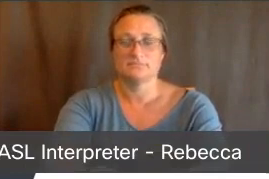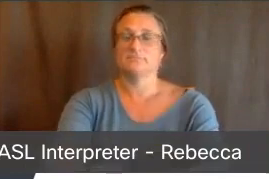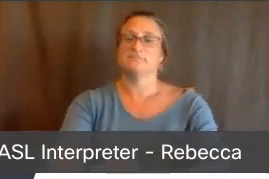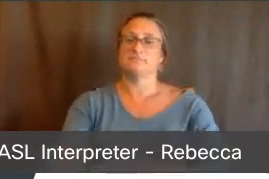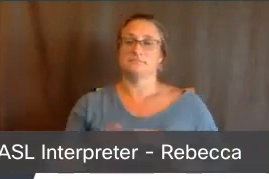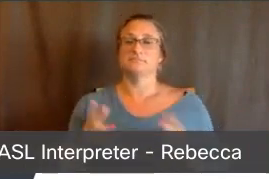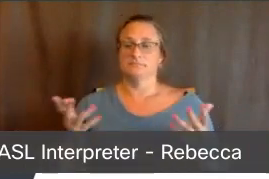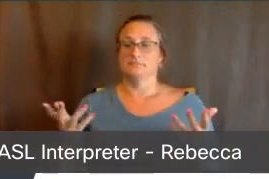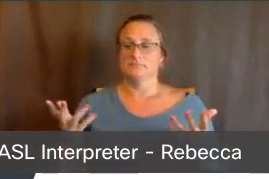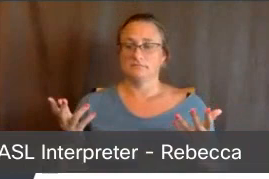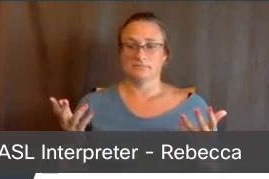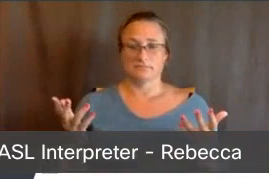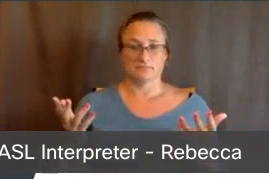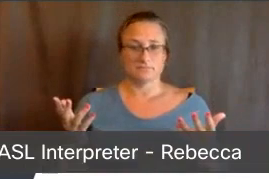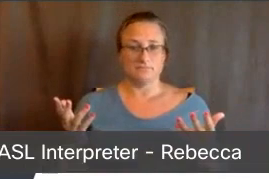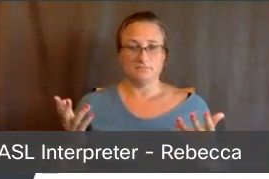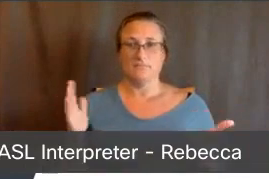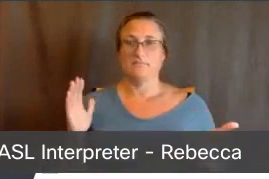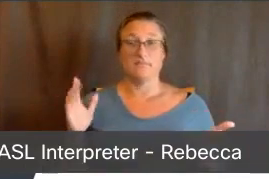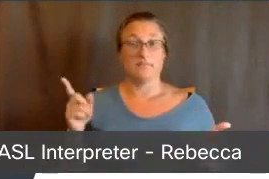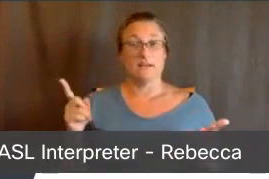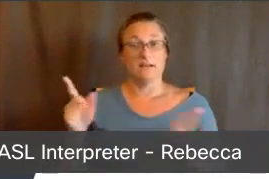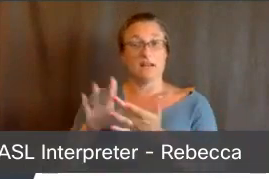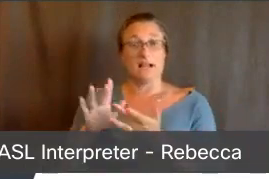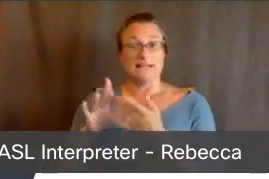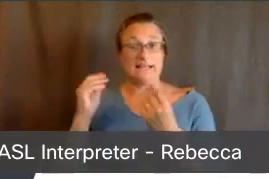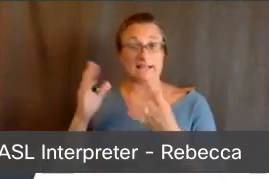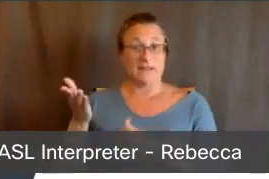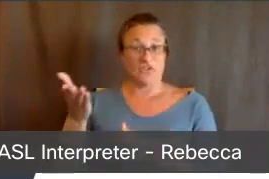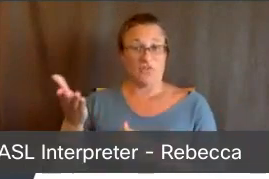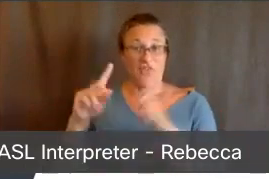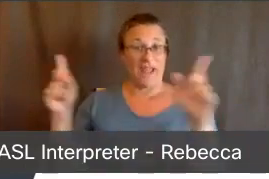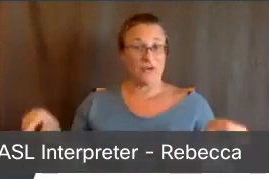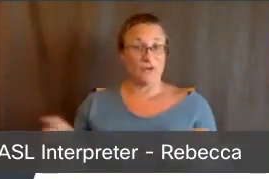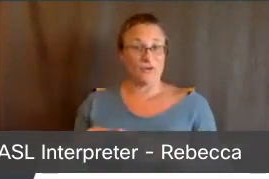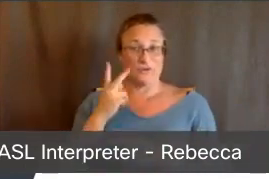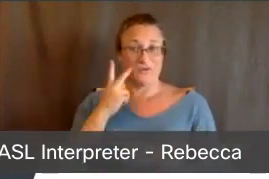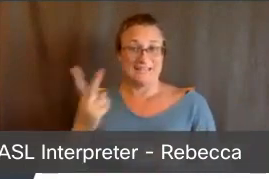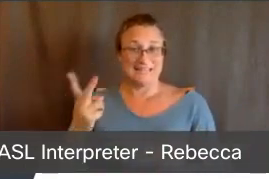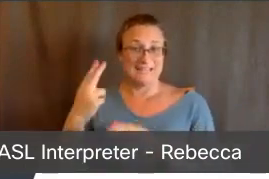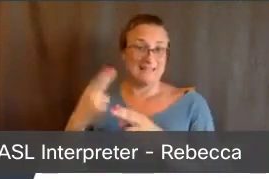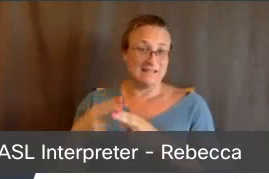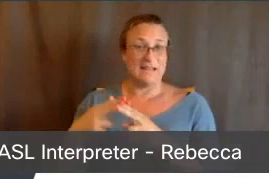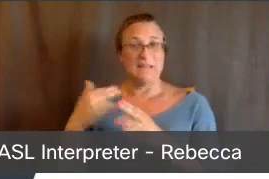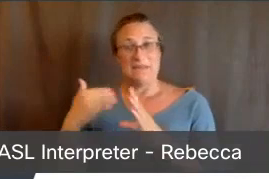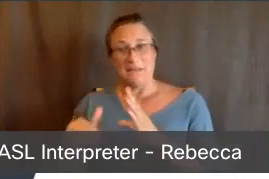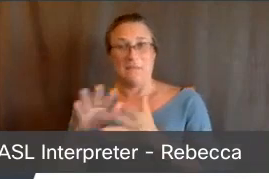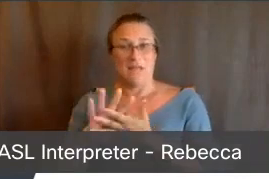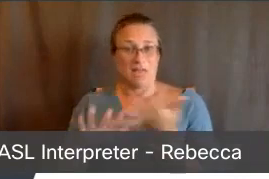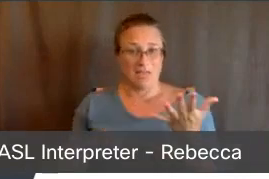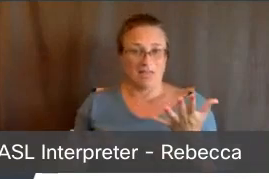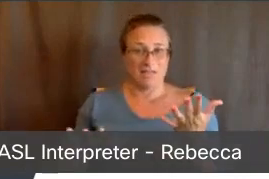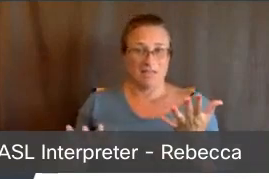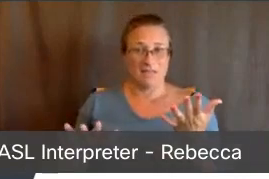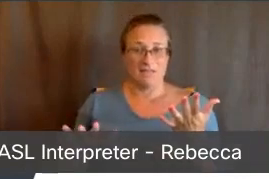Well, I do see that there is contact information provided for you on the screen. I'm going to venture a guess and